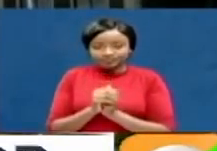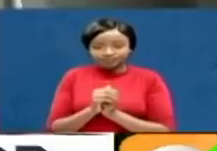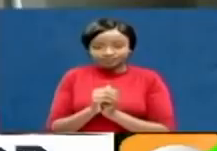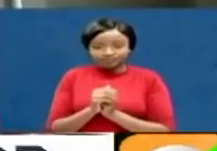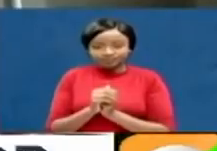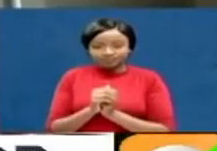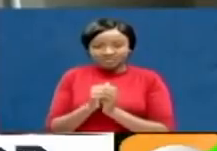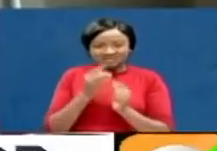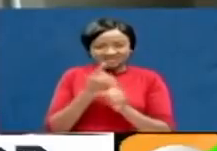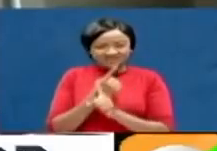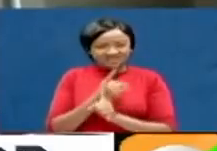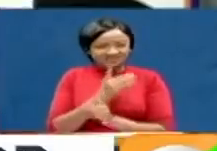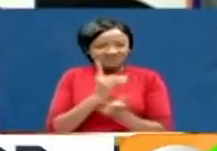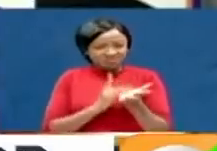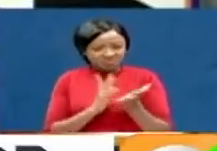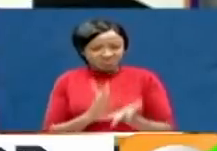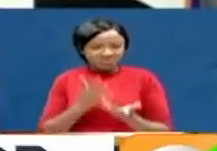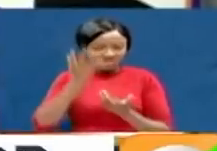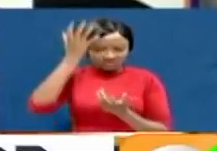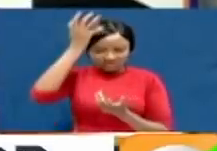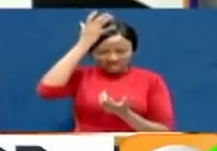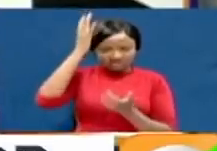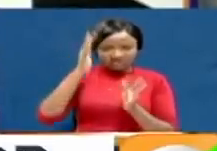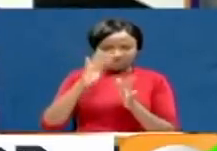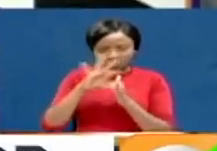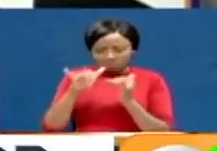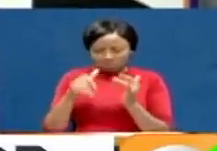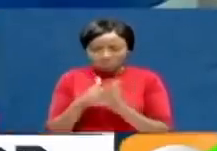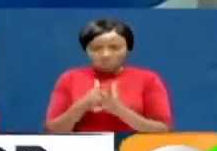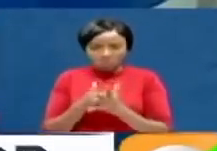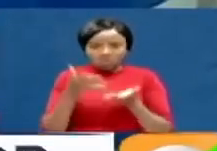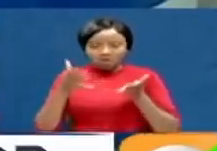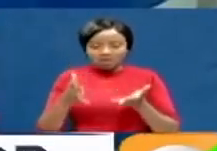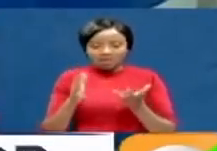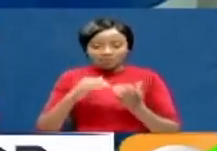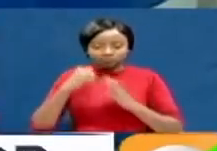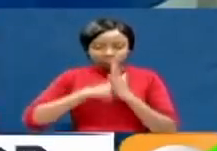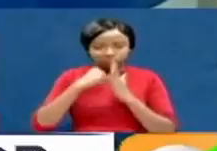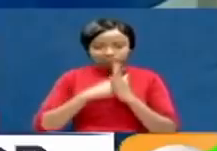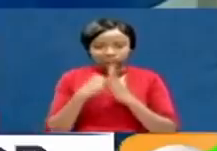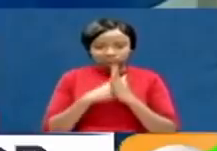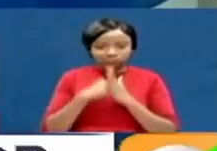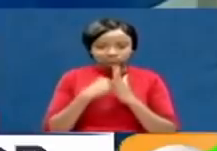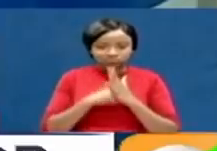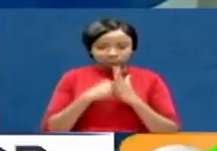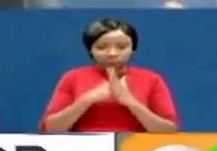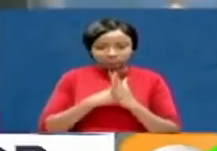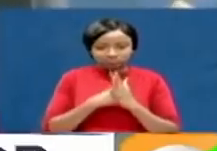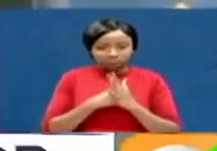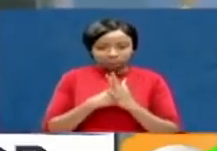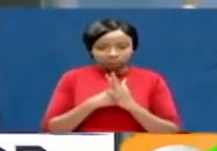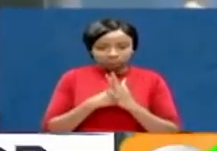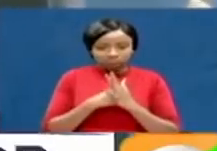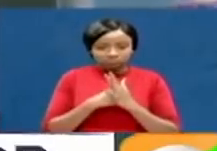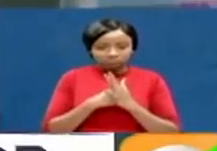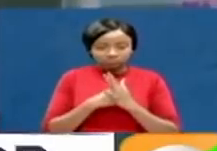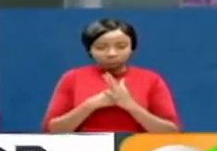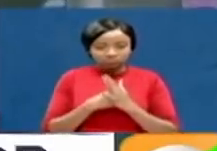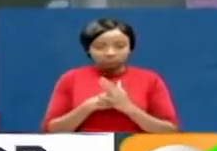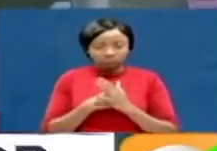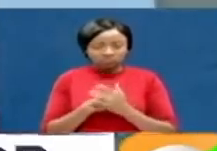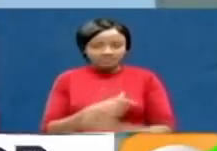centers, doctors and nurses have formed the country's war chest. The hospital is already providing